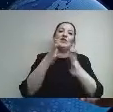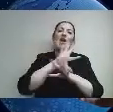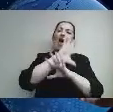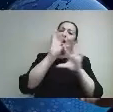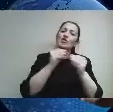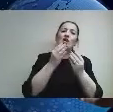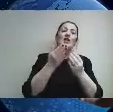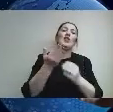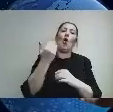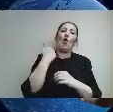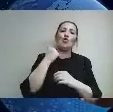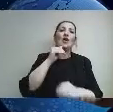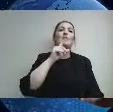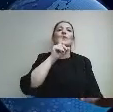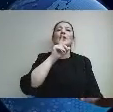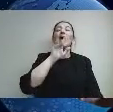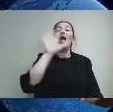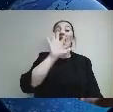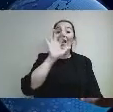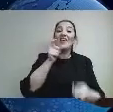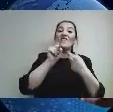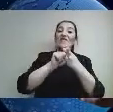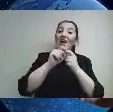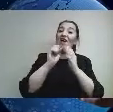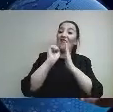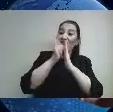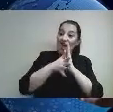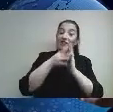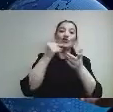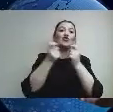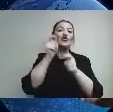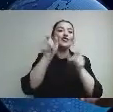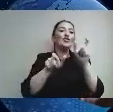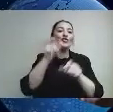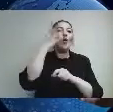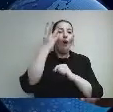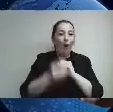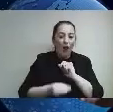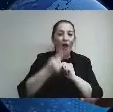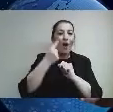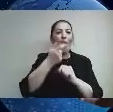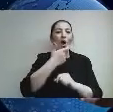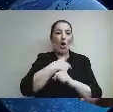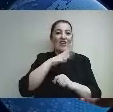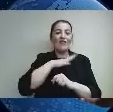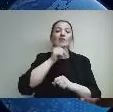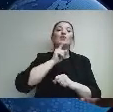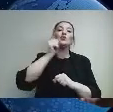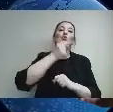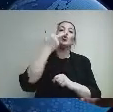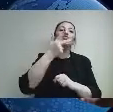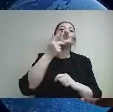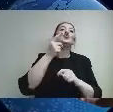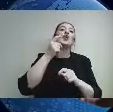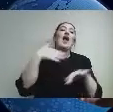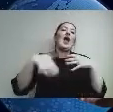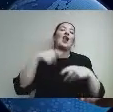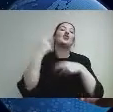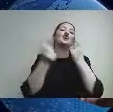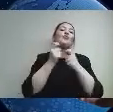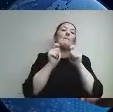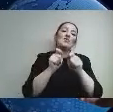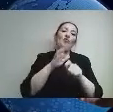is this obligation to have 3% recruitment of disabled individuals. And if they